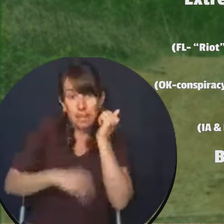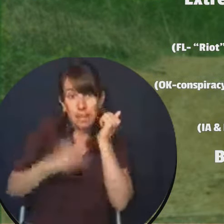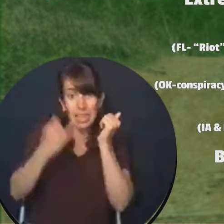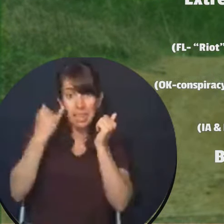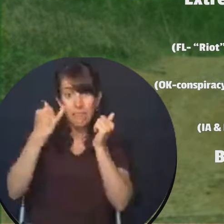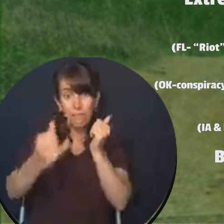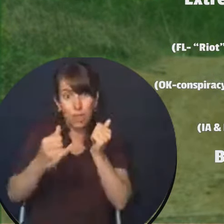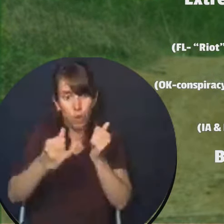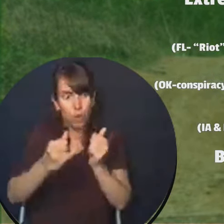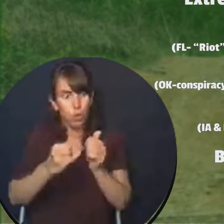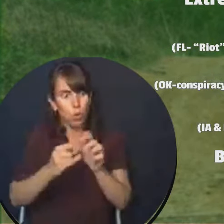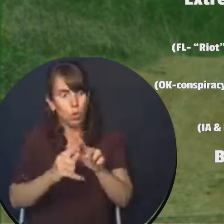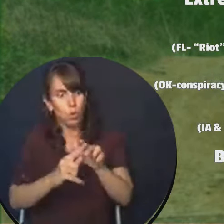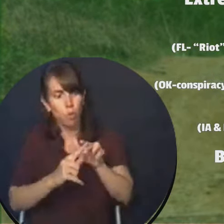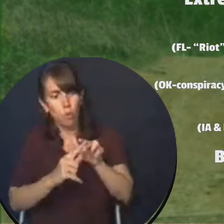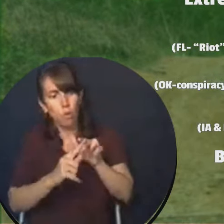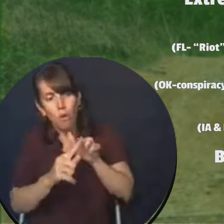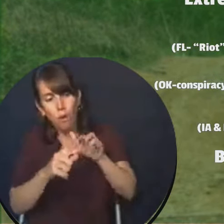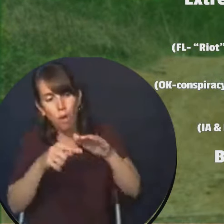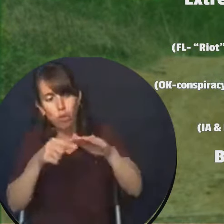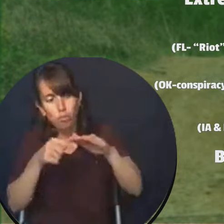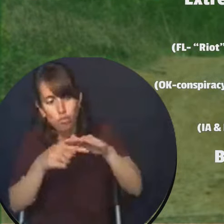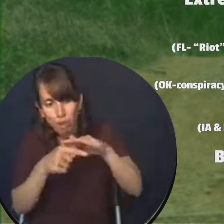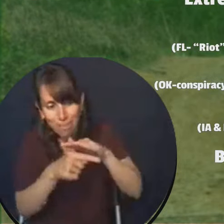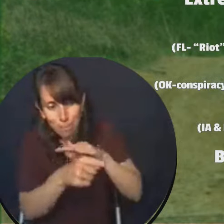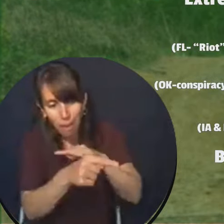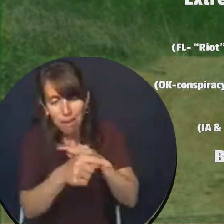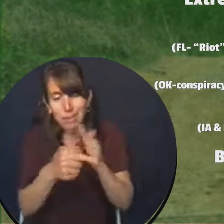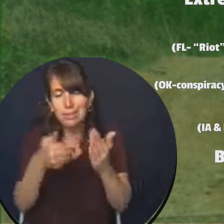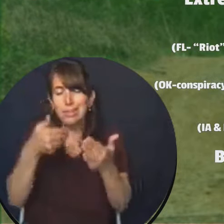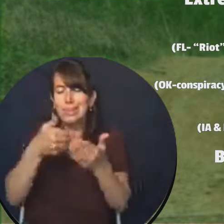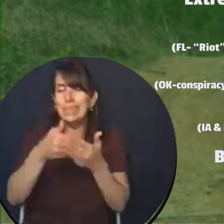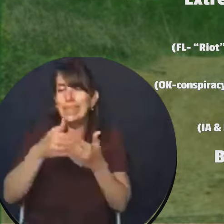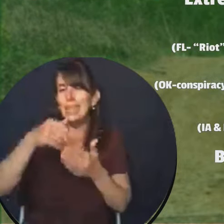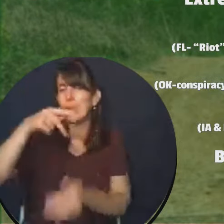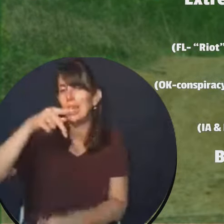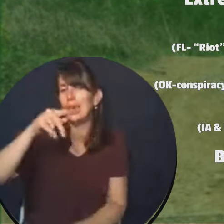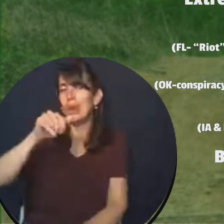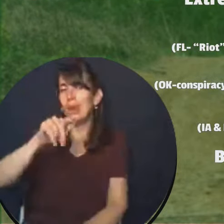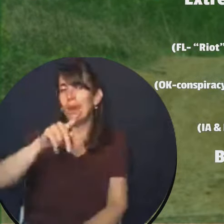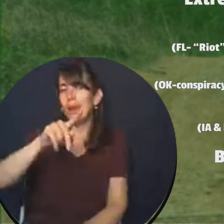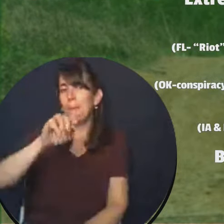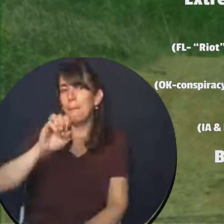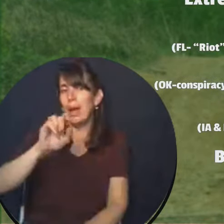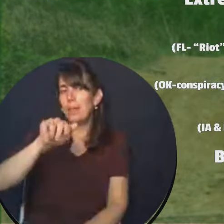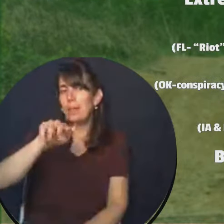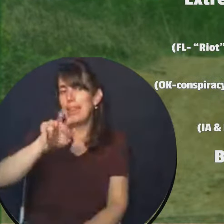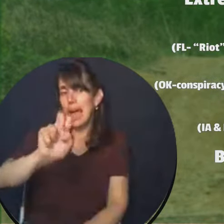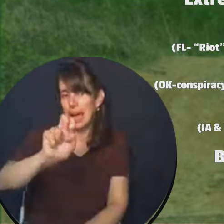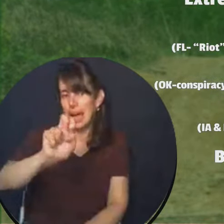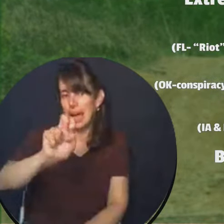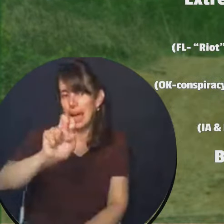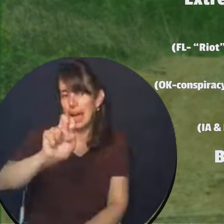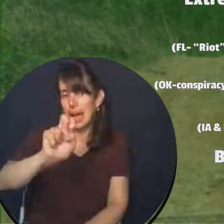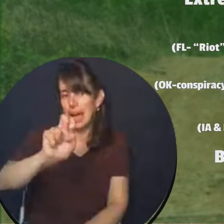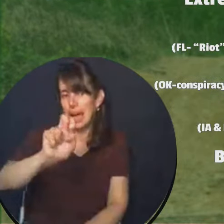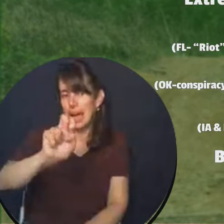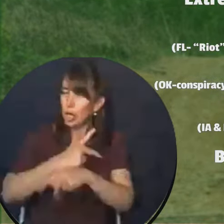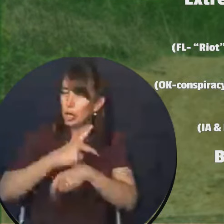pipeline statute that carries a $1 million organizational liability, right? Which means that if you are an